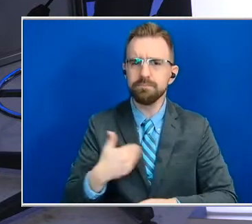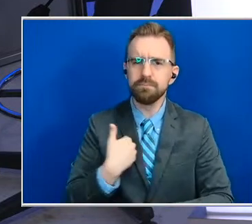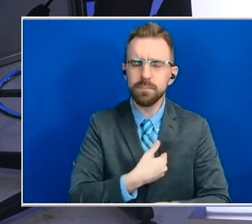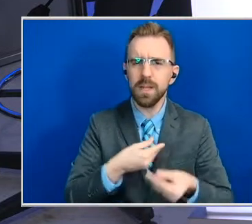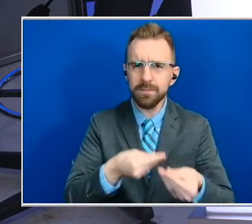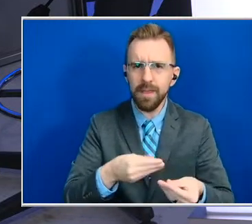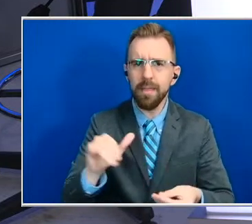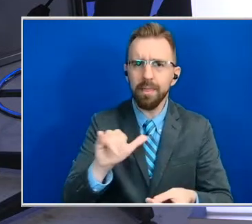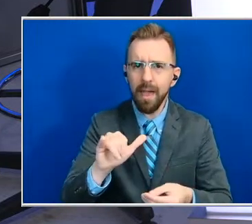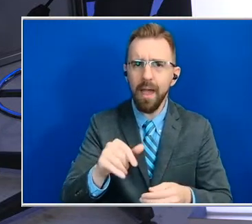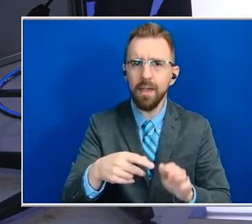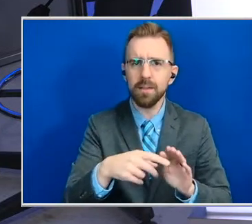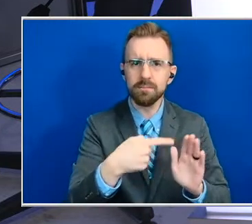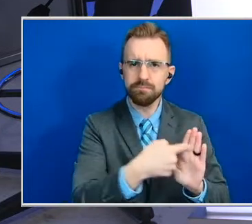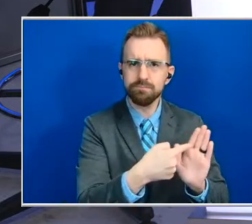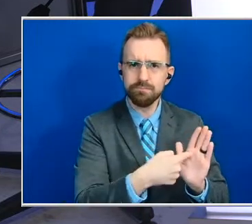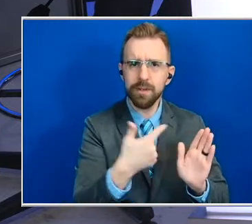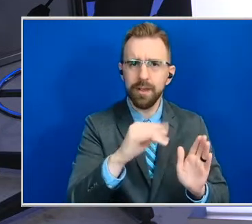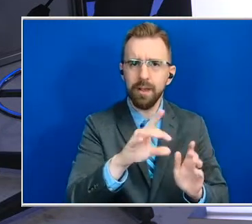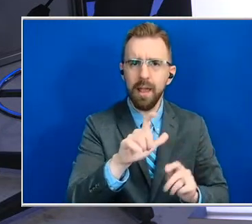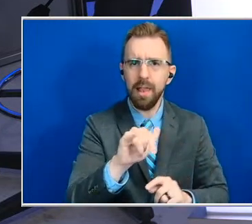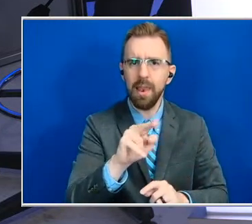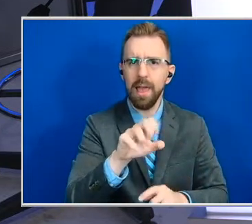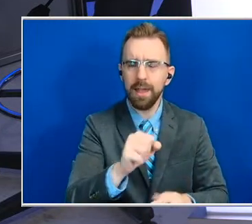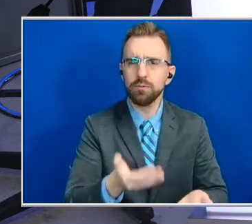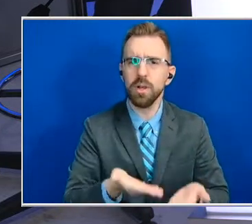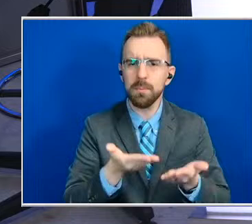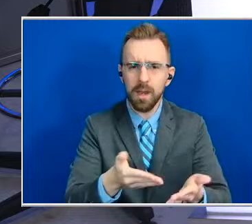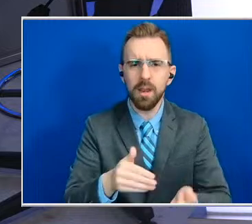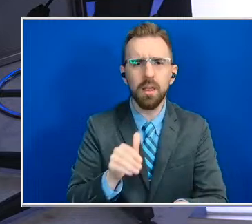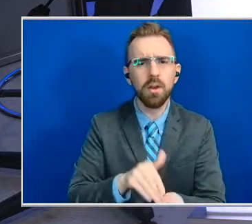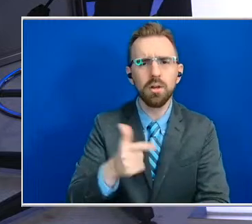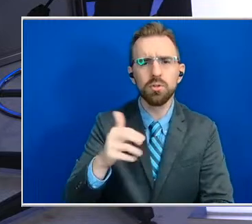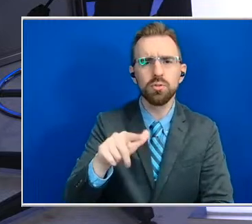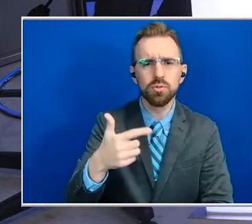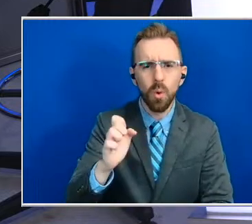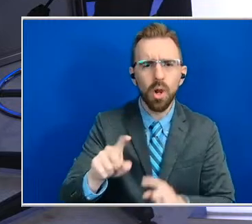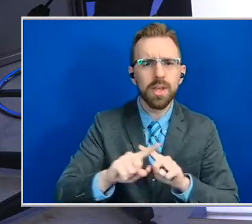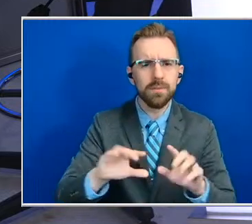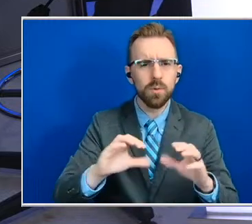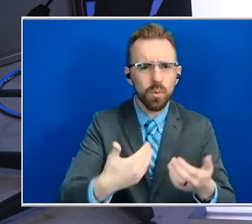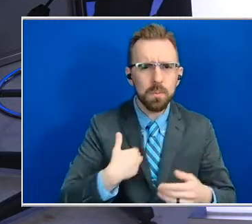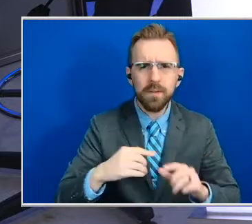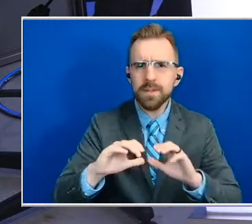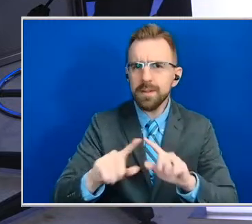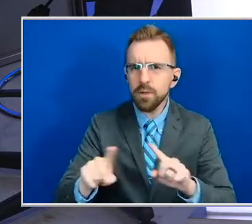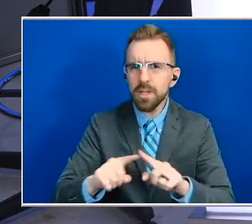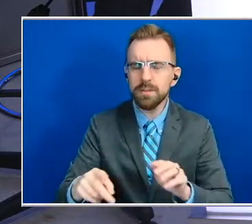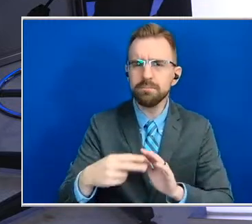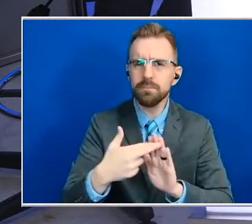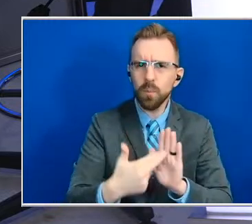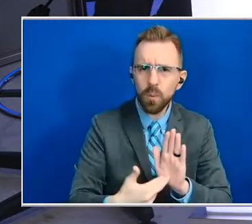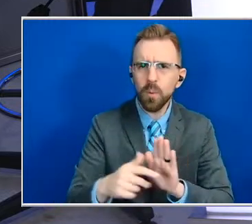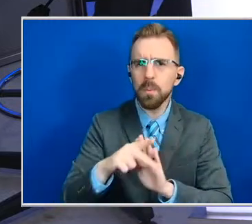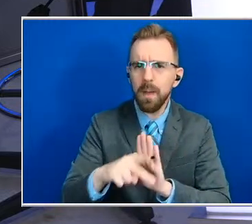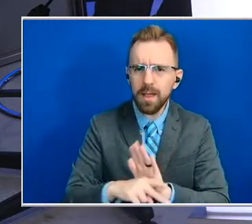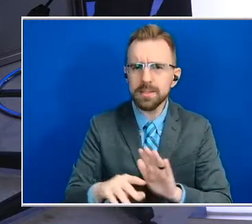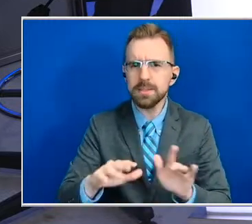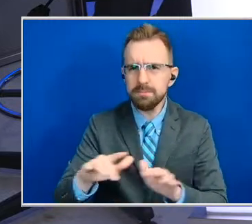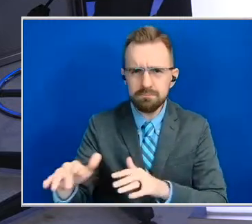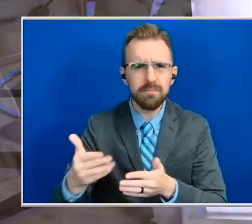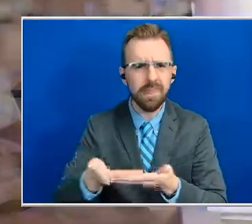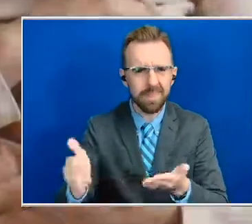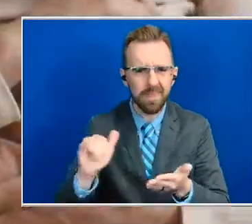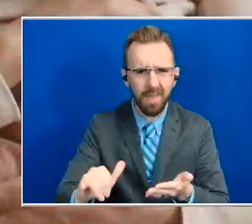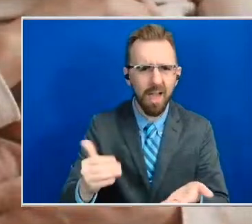the guidelines recommend. And Dr. George, different groups have different guidelines. Walk us through them. Walk us through what's going on out there.